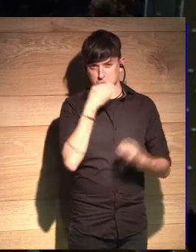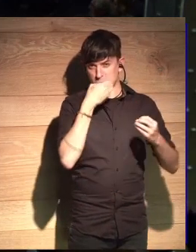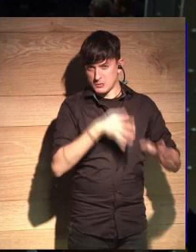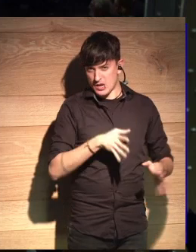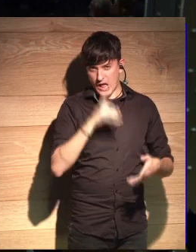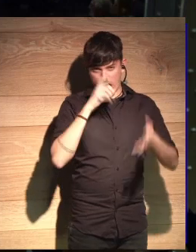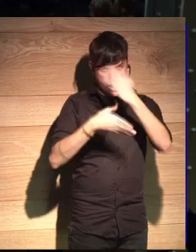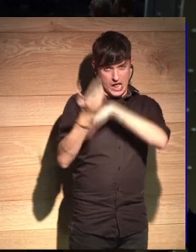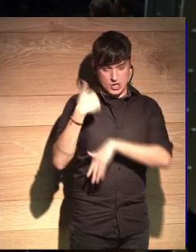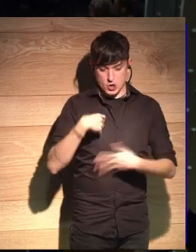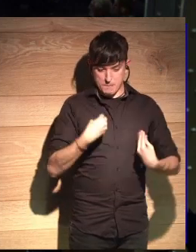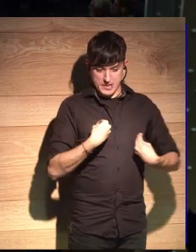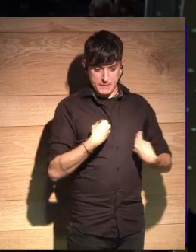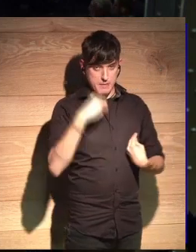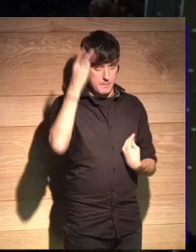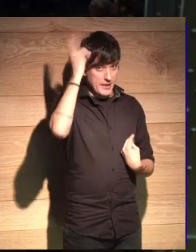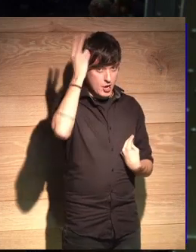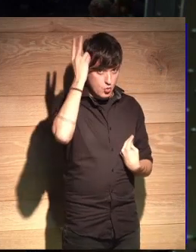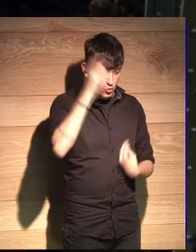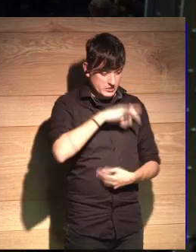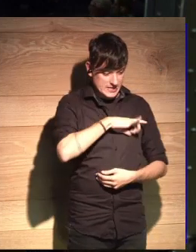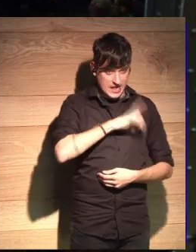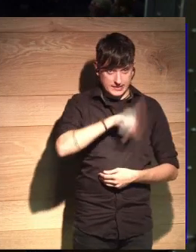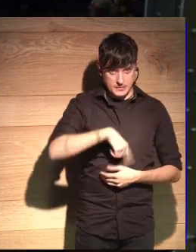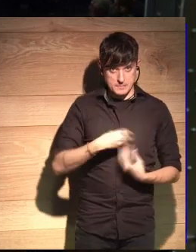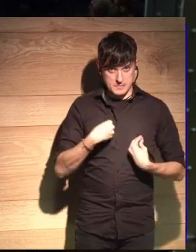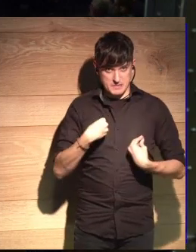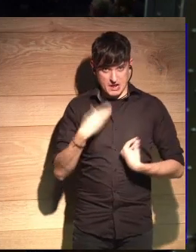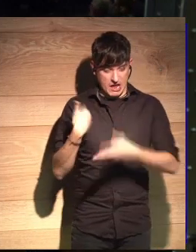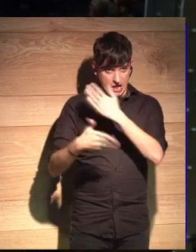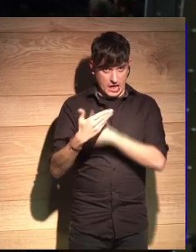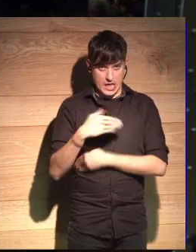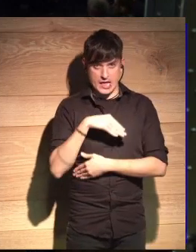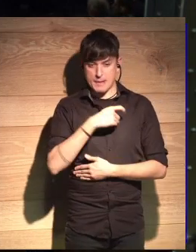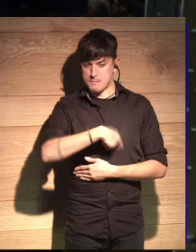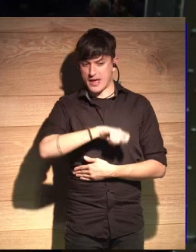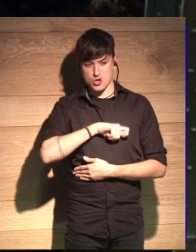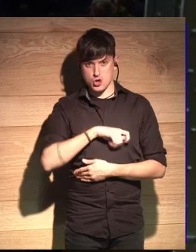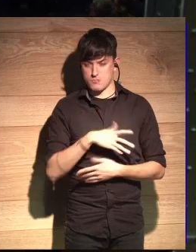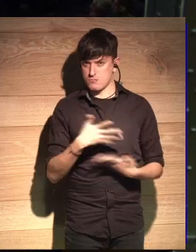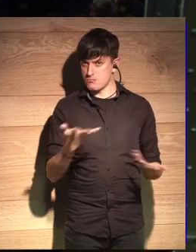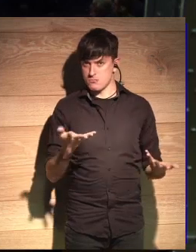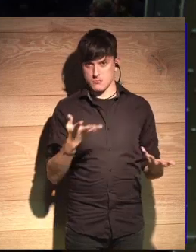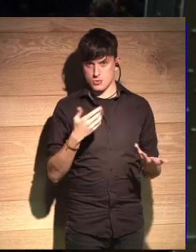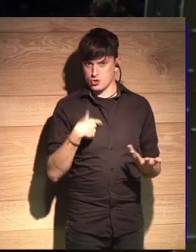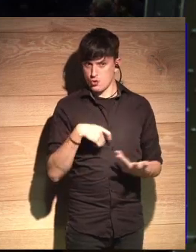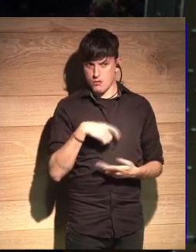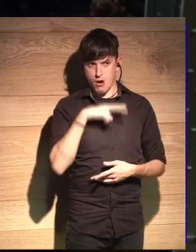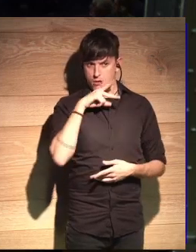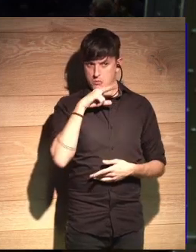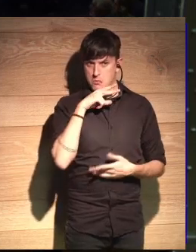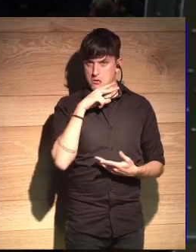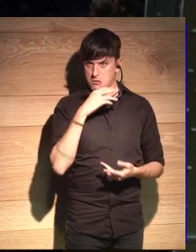in Peru and in Chile, and Spanish was my best foreign language until I began to